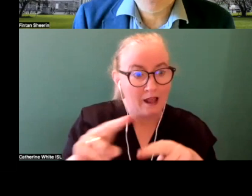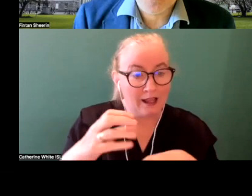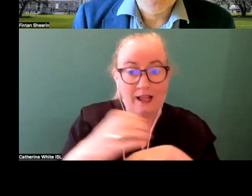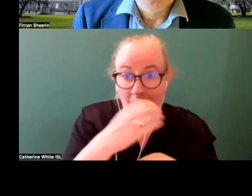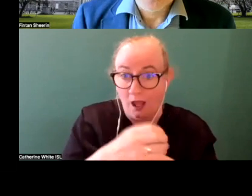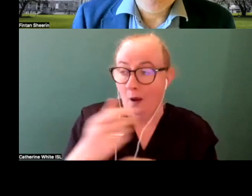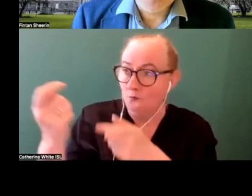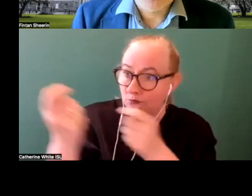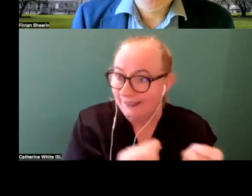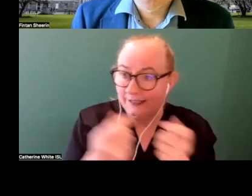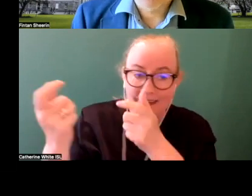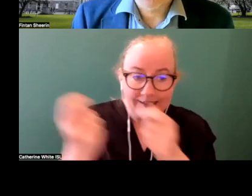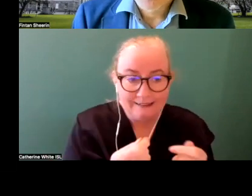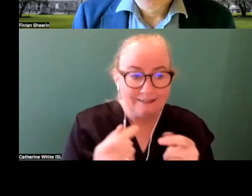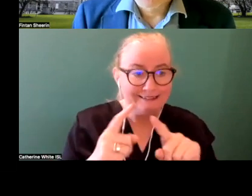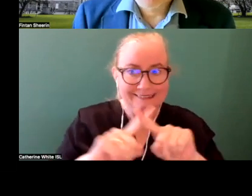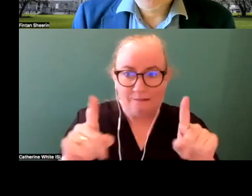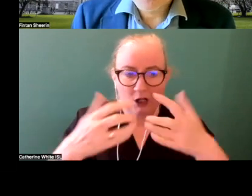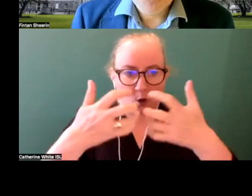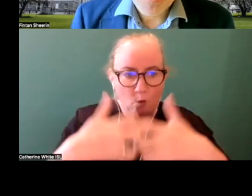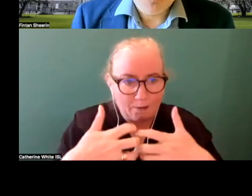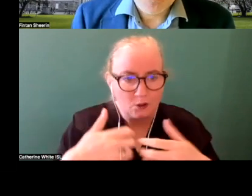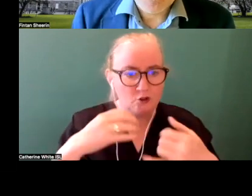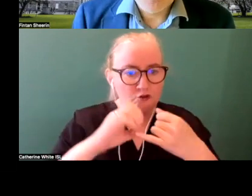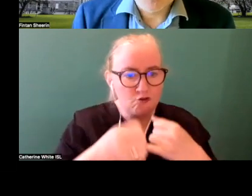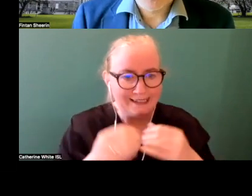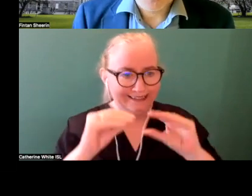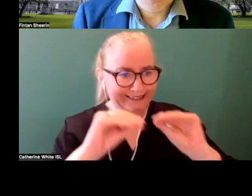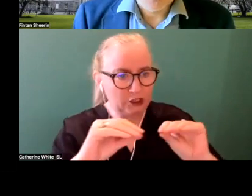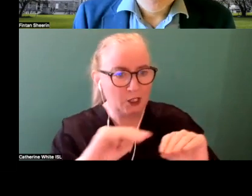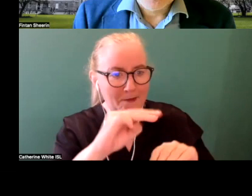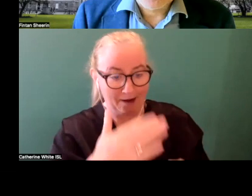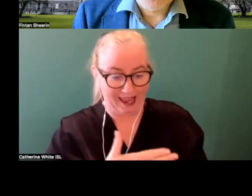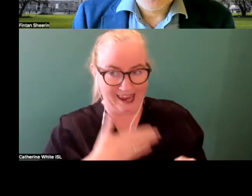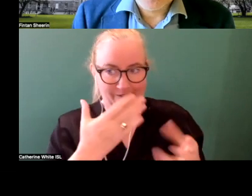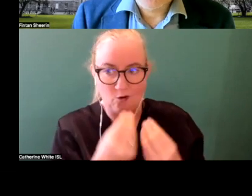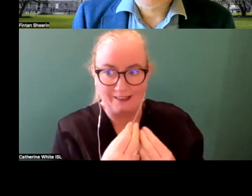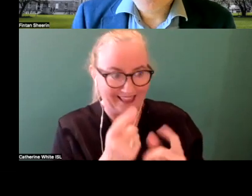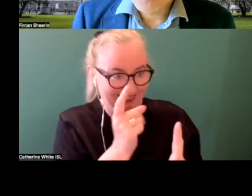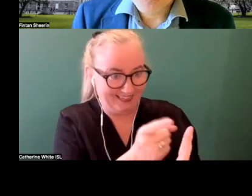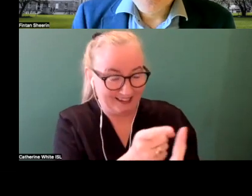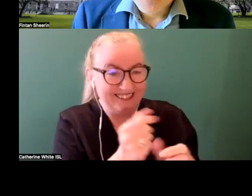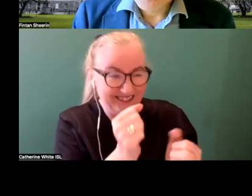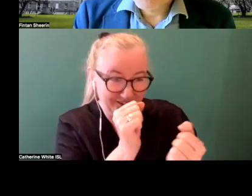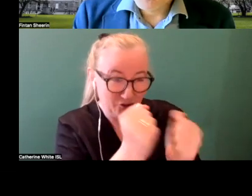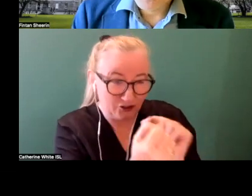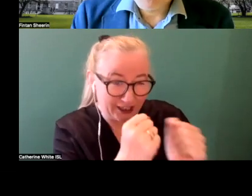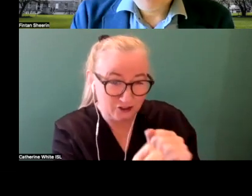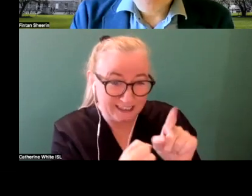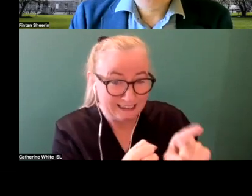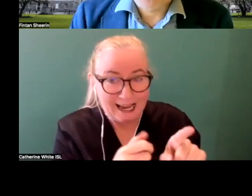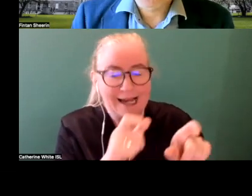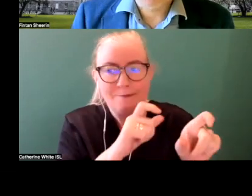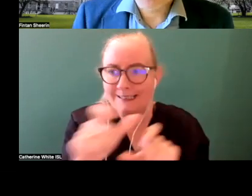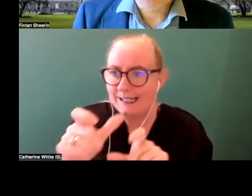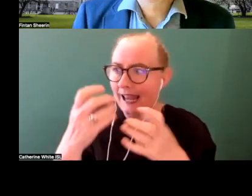where we're continuously bringing in different equipment. We're trying to teach the people that they live with that things are changing. And so there's an